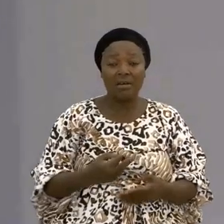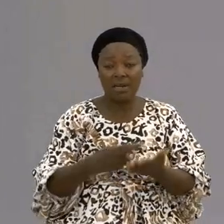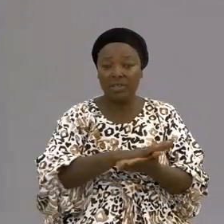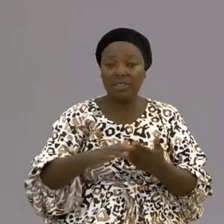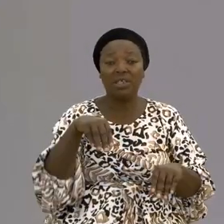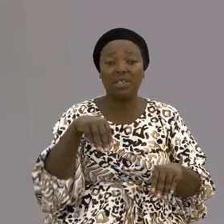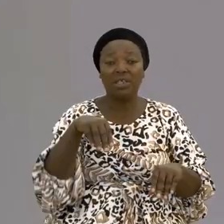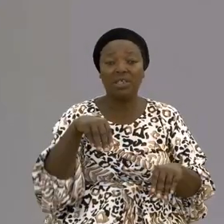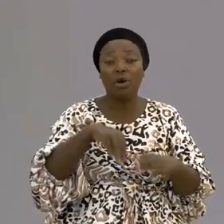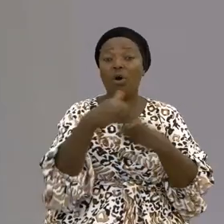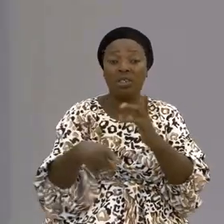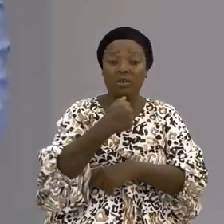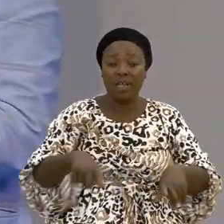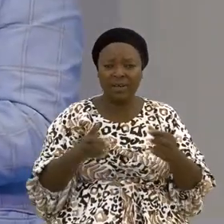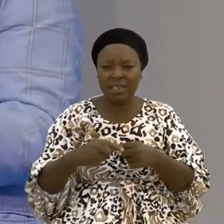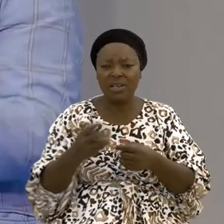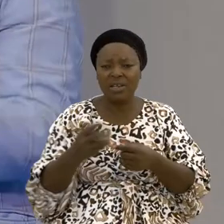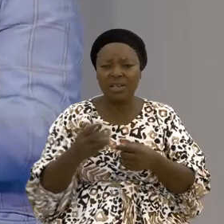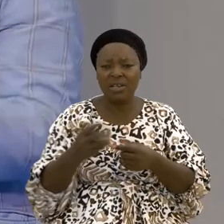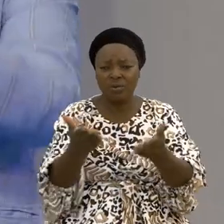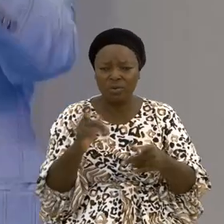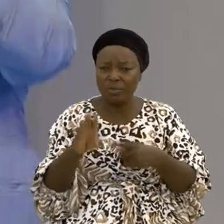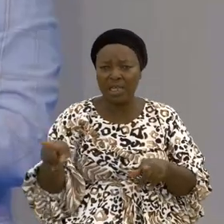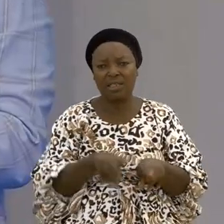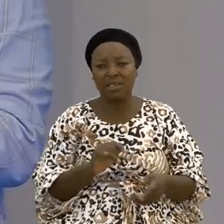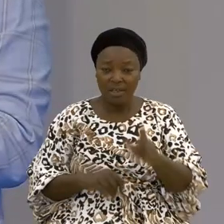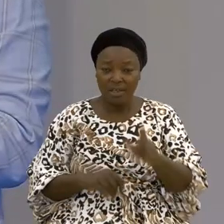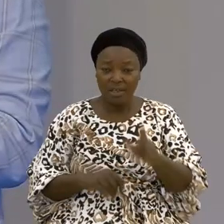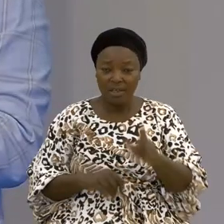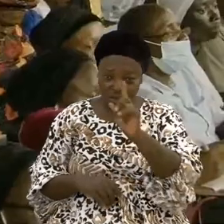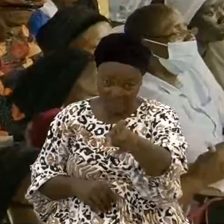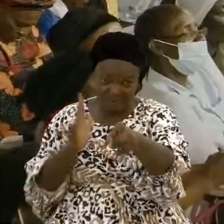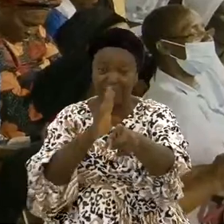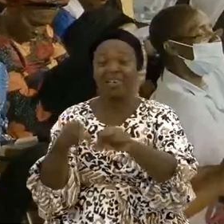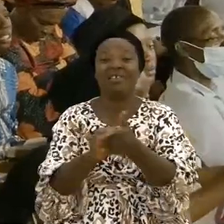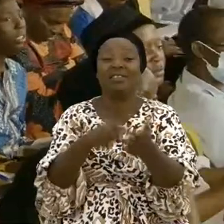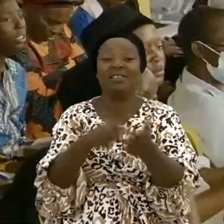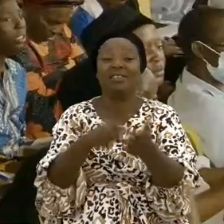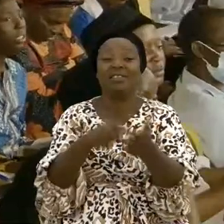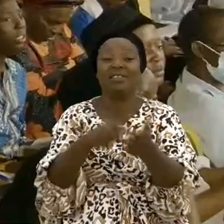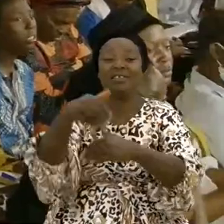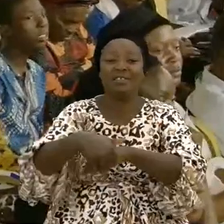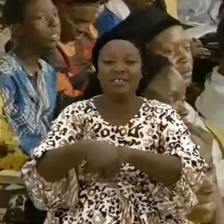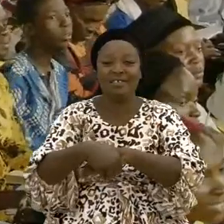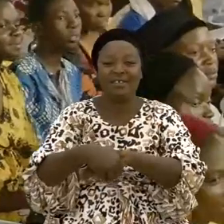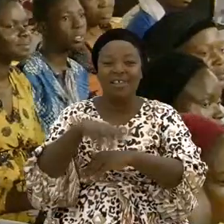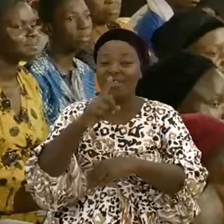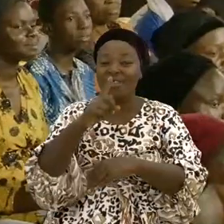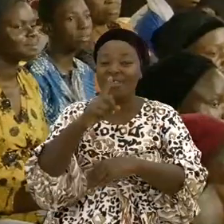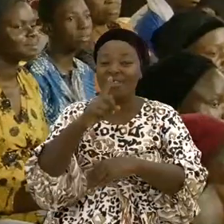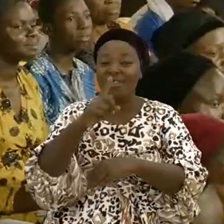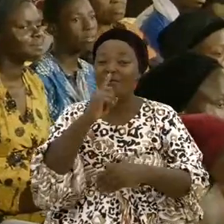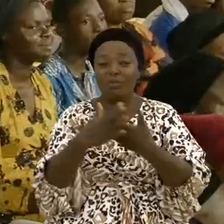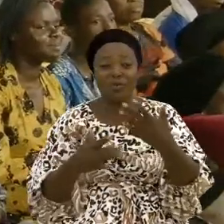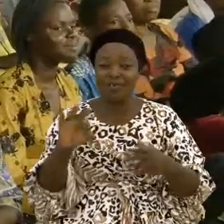their lives. And they say, I want to be like that. You'll be like that tonight. The blood of